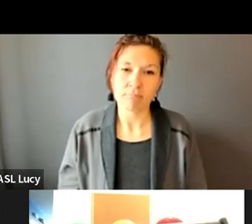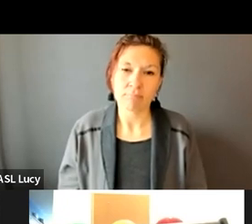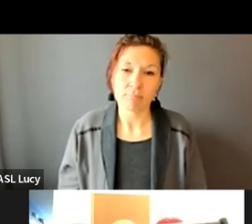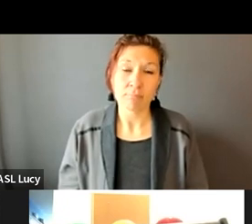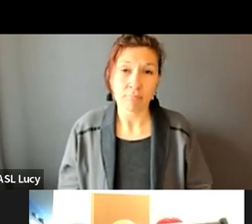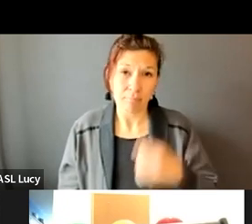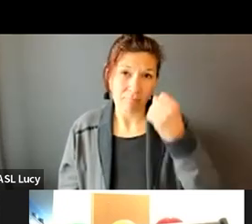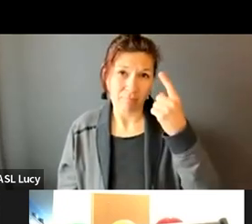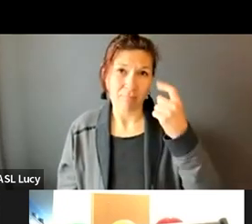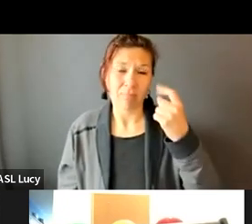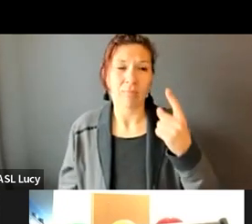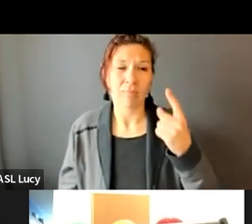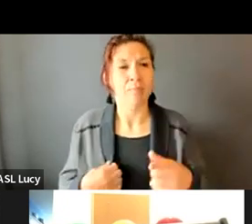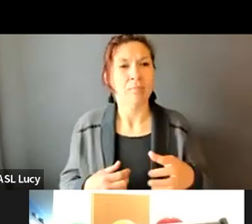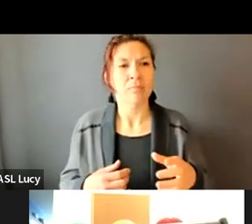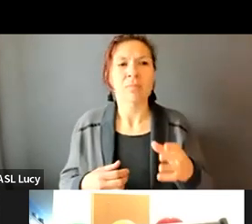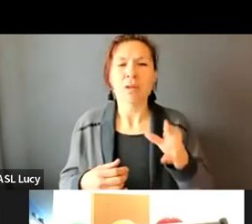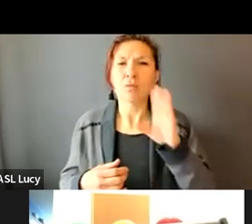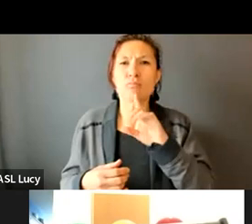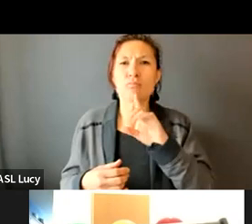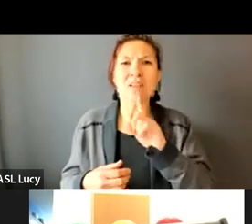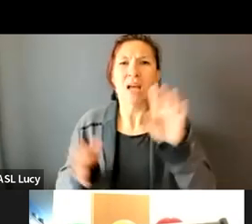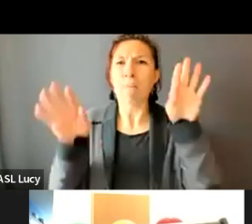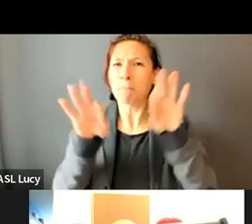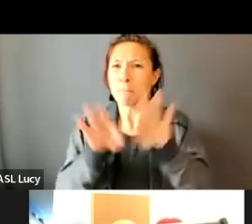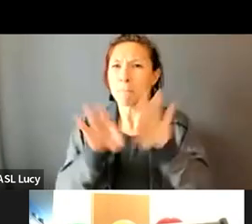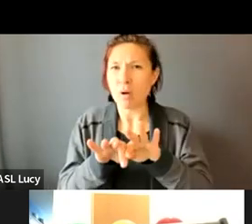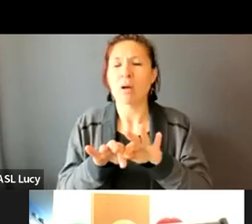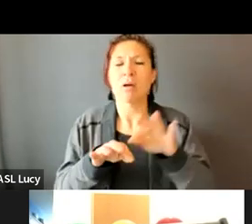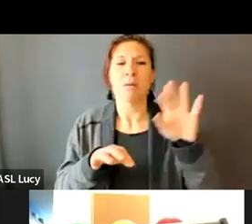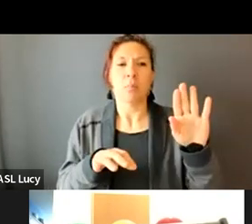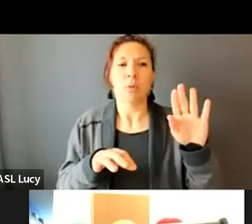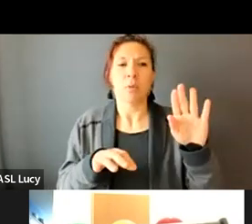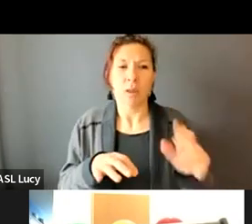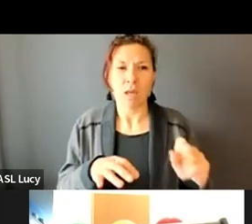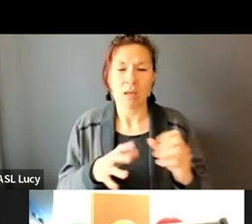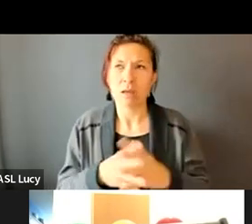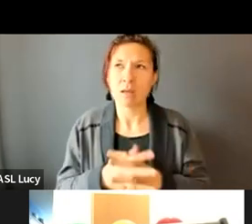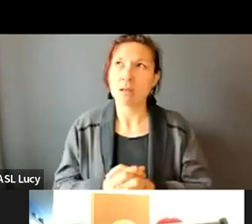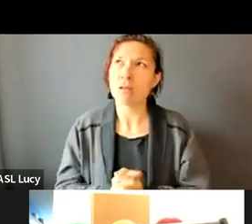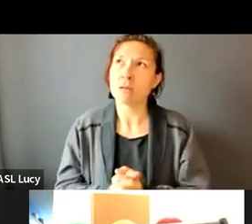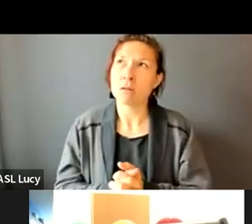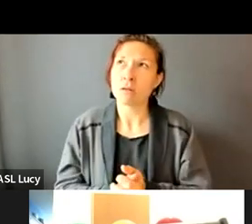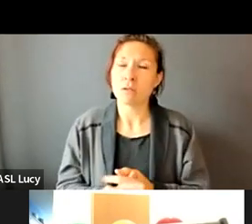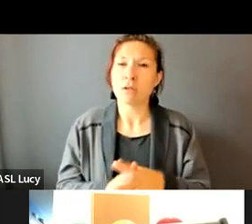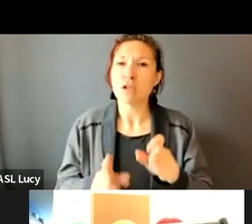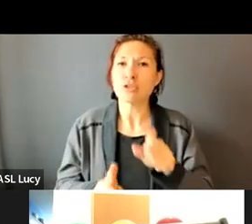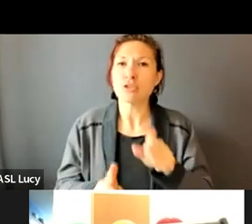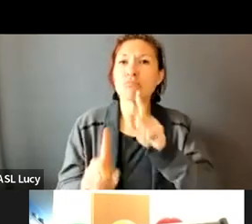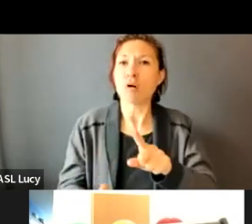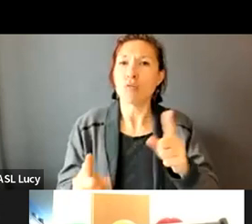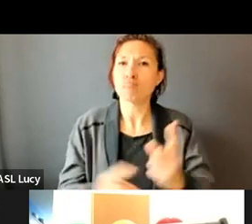it would even be very important that BPS would share regular reports